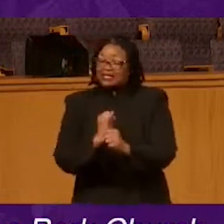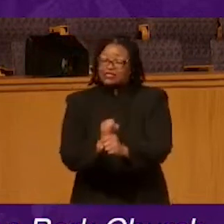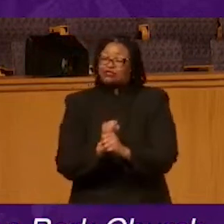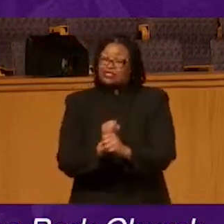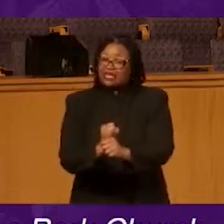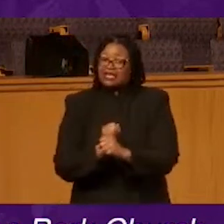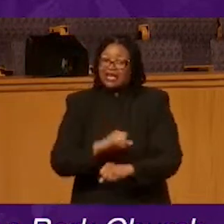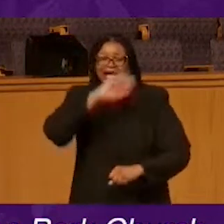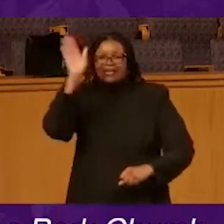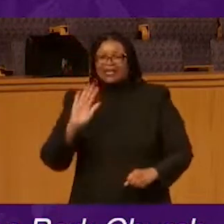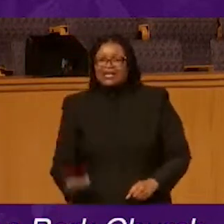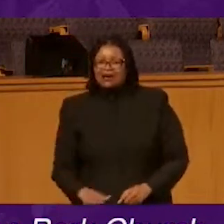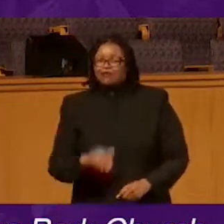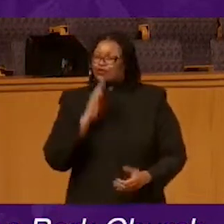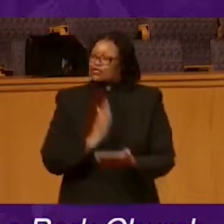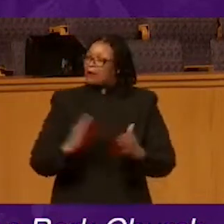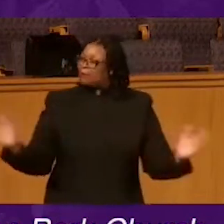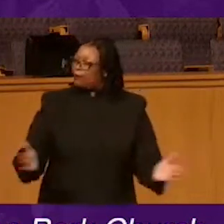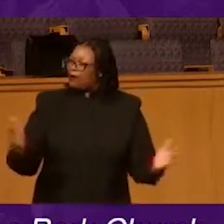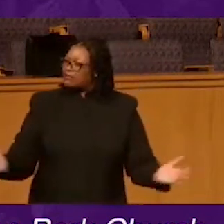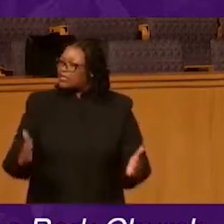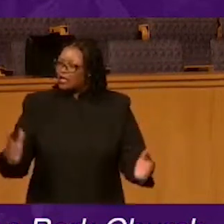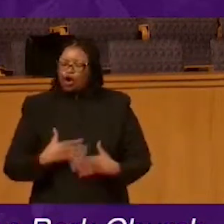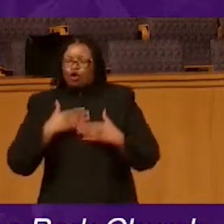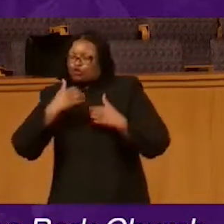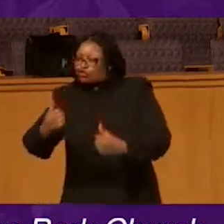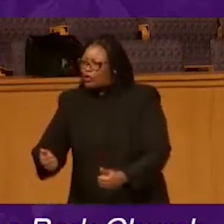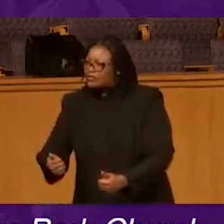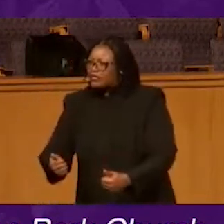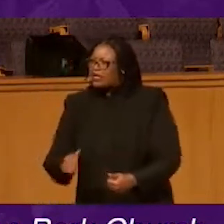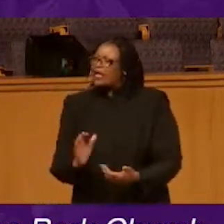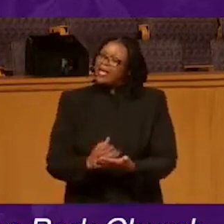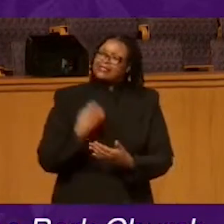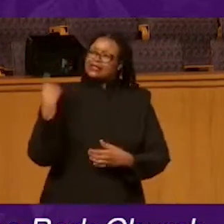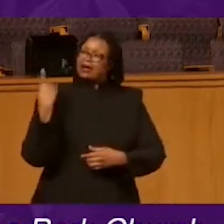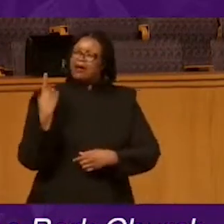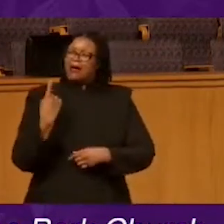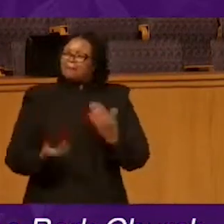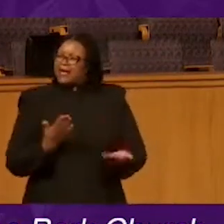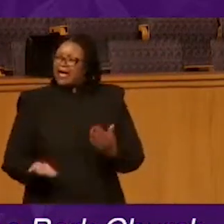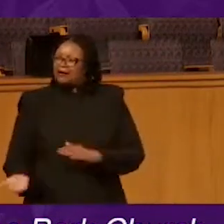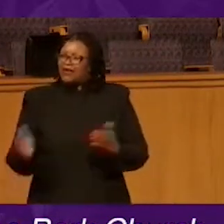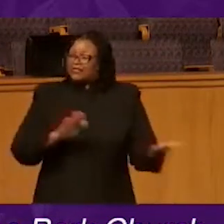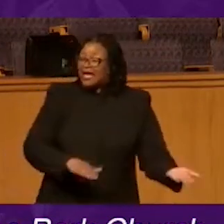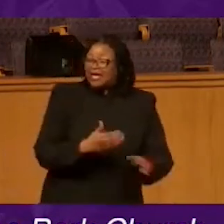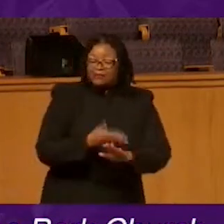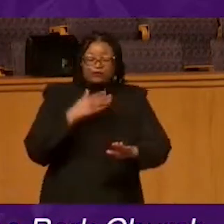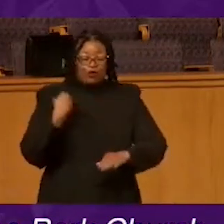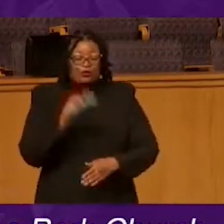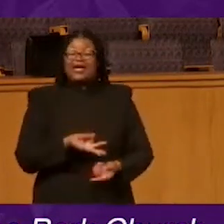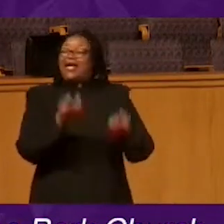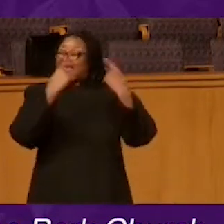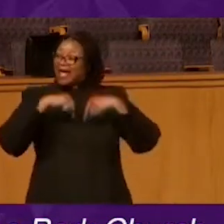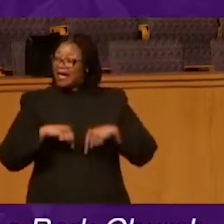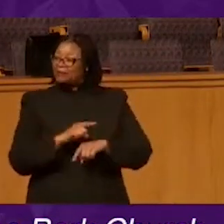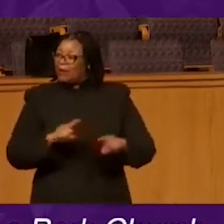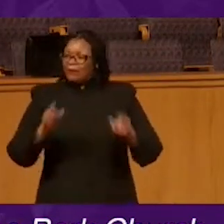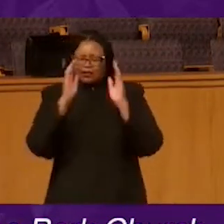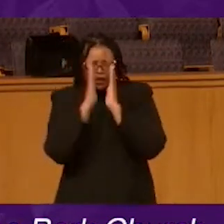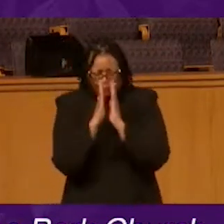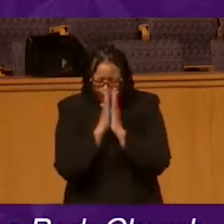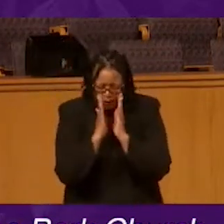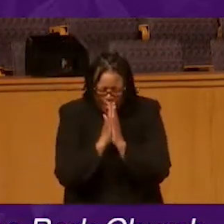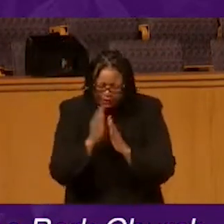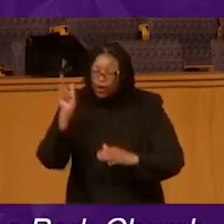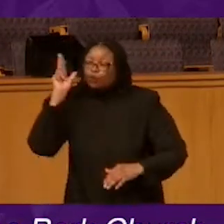never stopped prompting. They never stopped trusting. Some may have died before we came around, but their prayers were heard